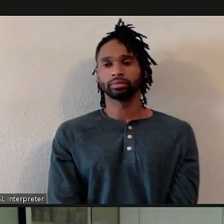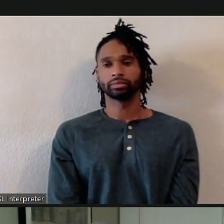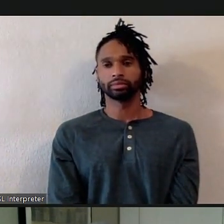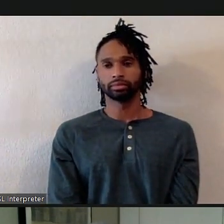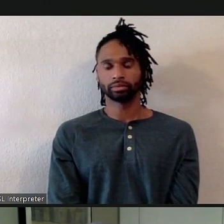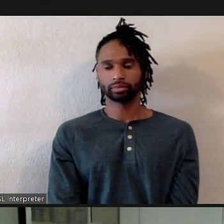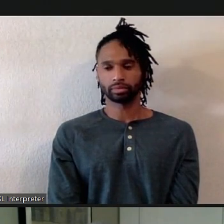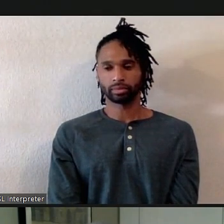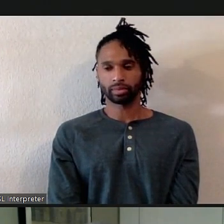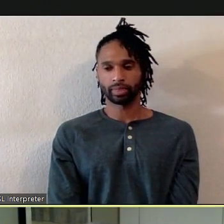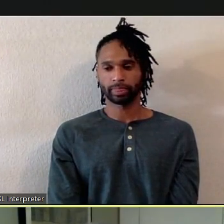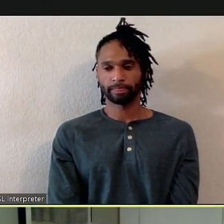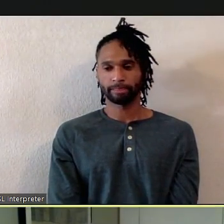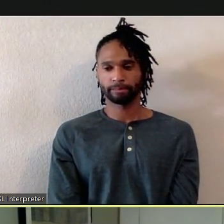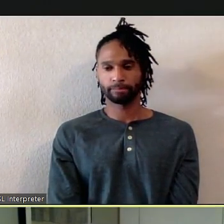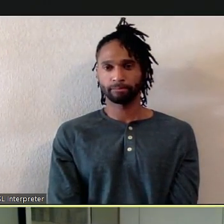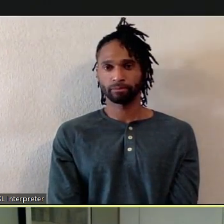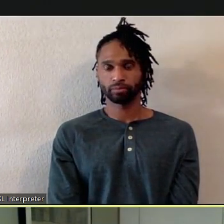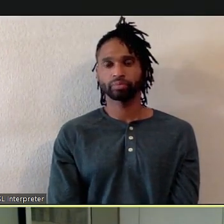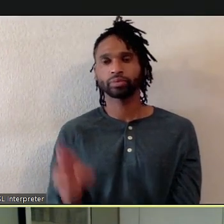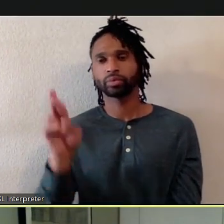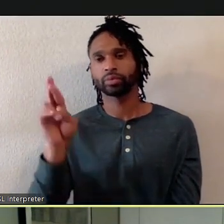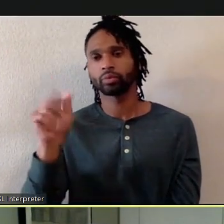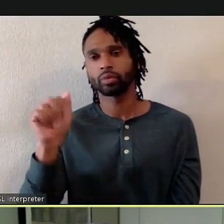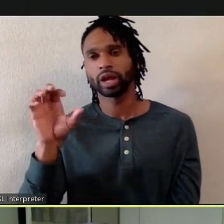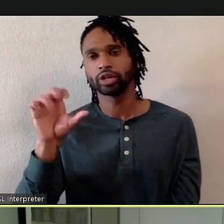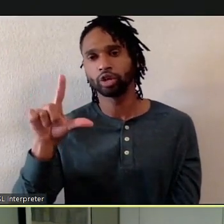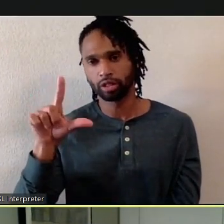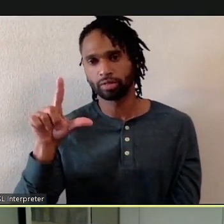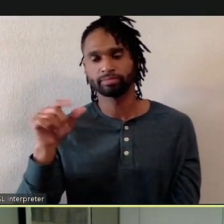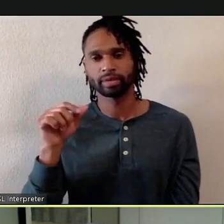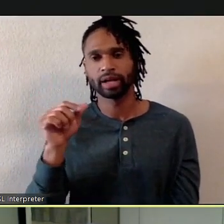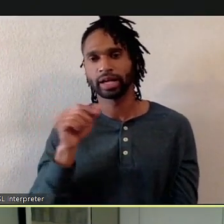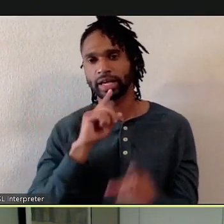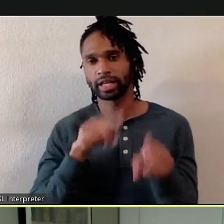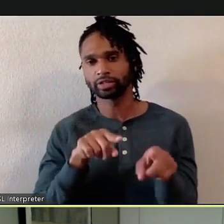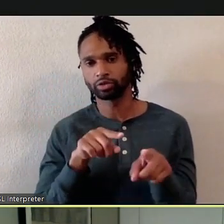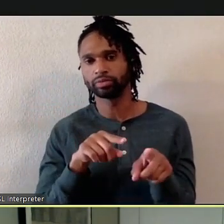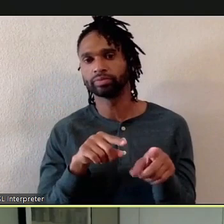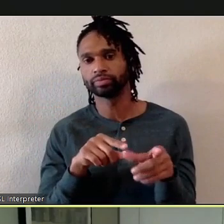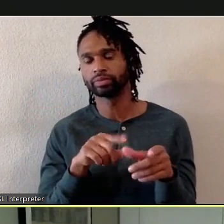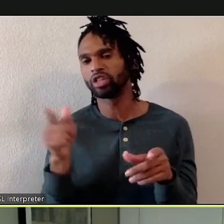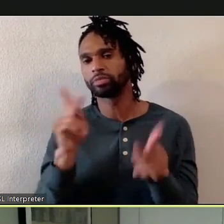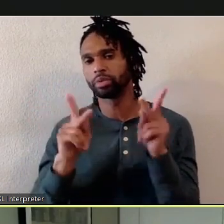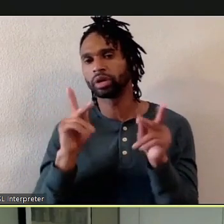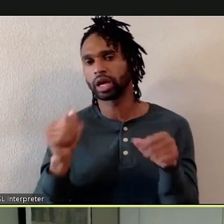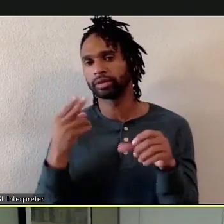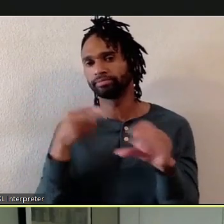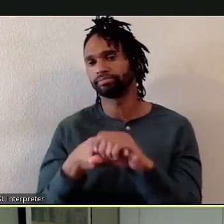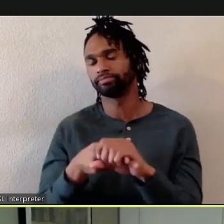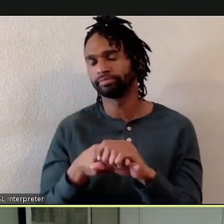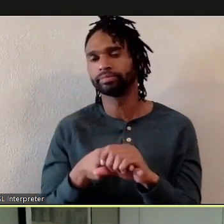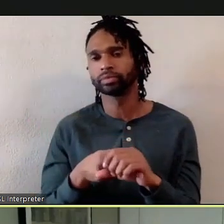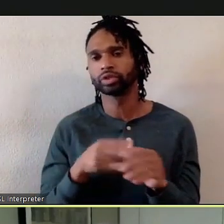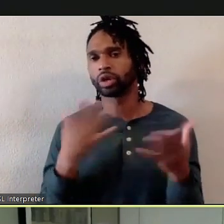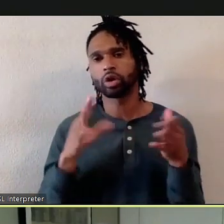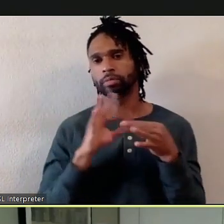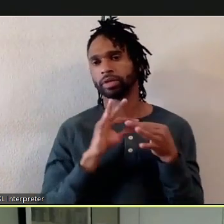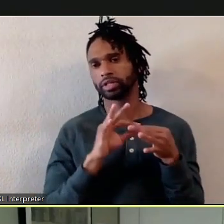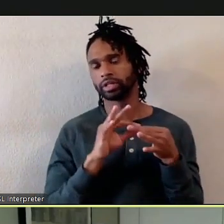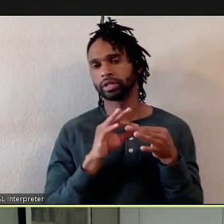This is Rachel. I can take that, and others can weigh in. So as I mentioned earlier,